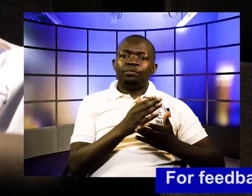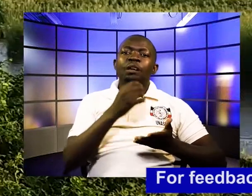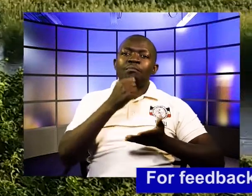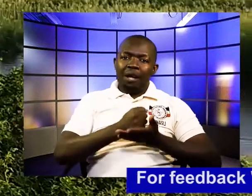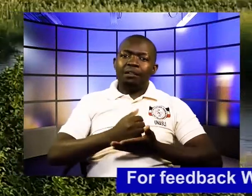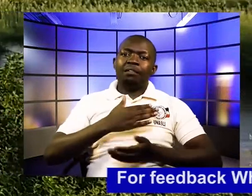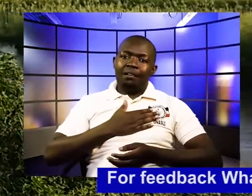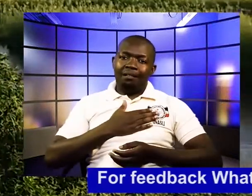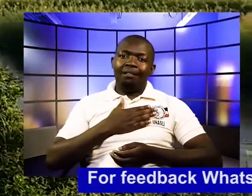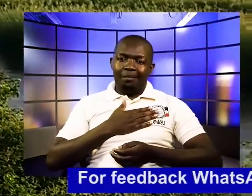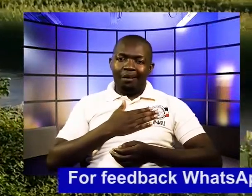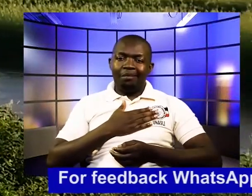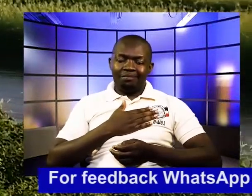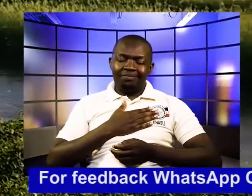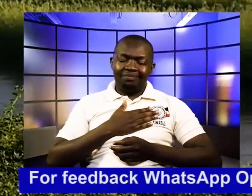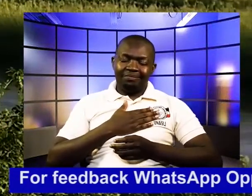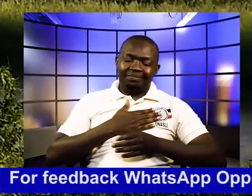them.